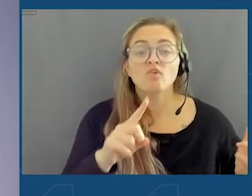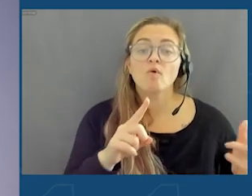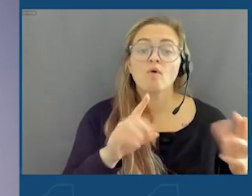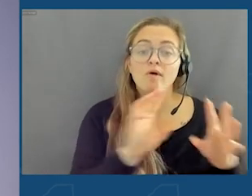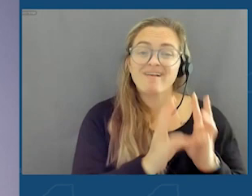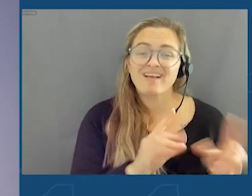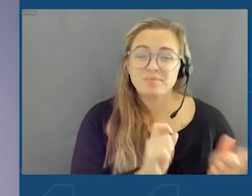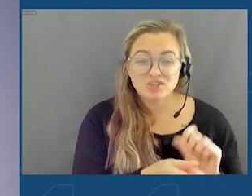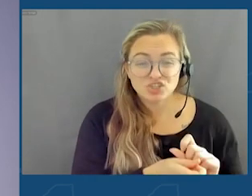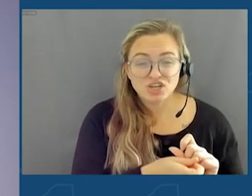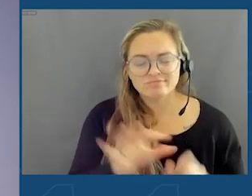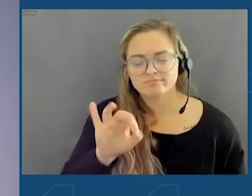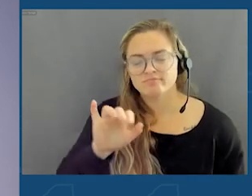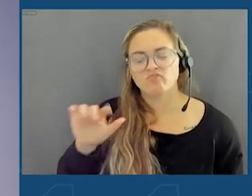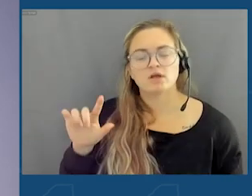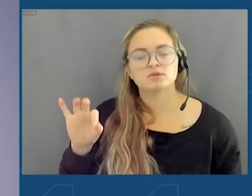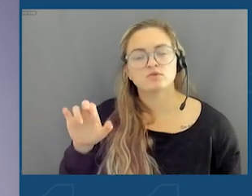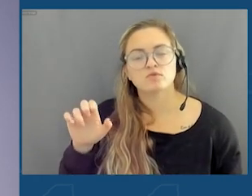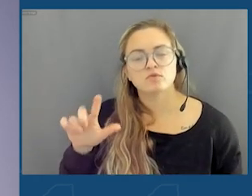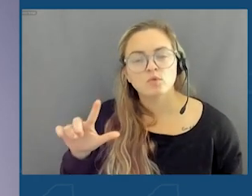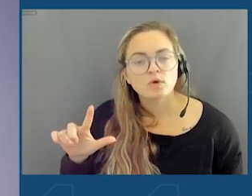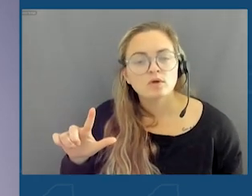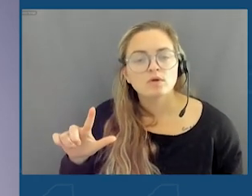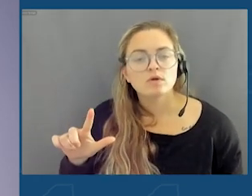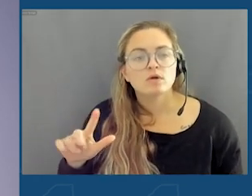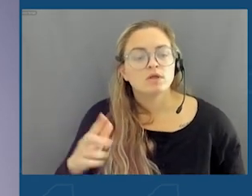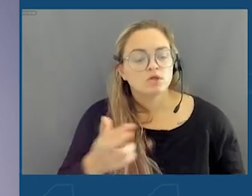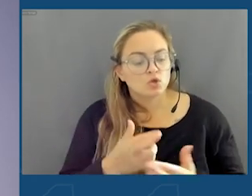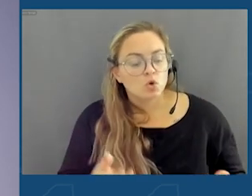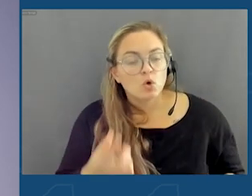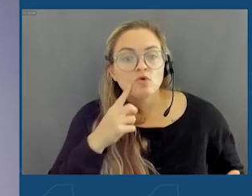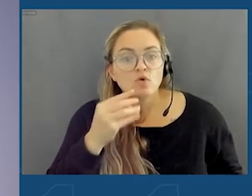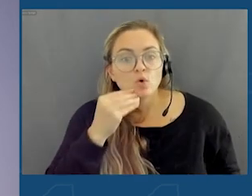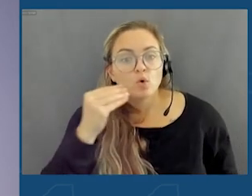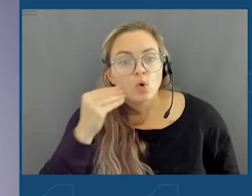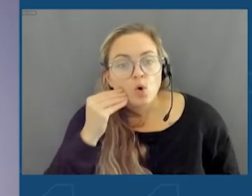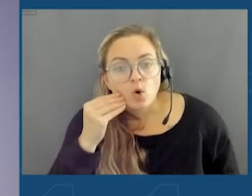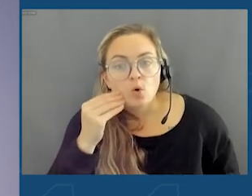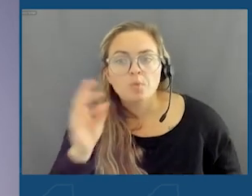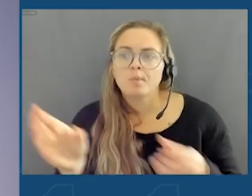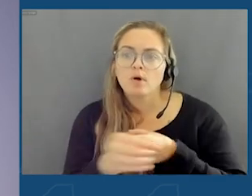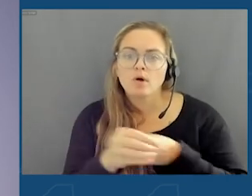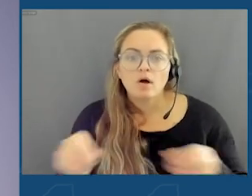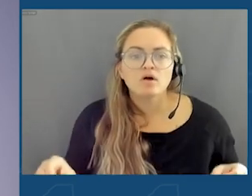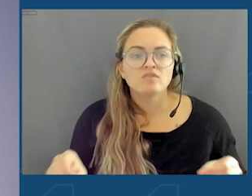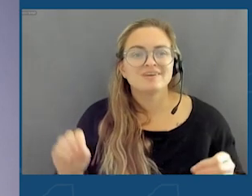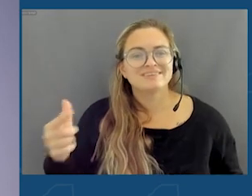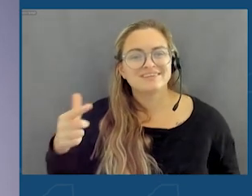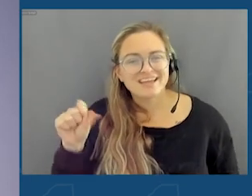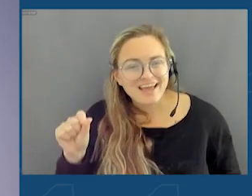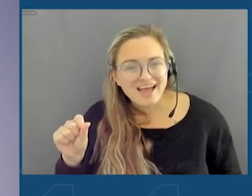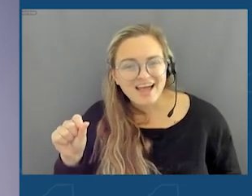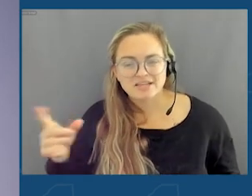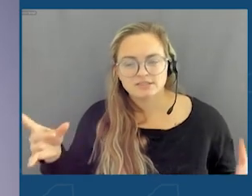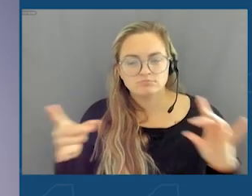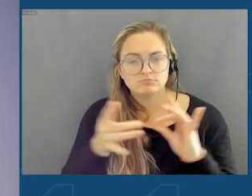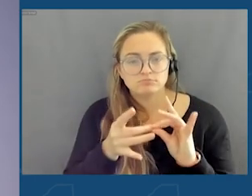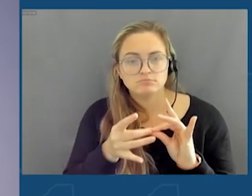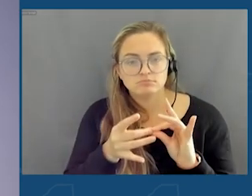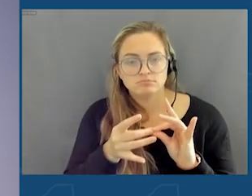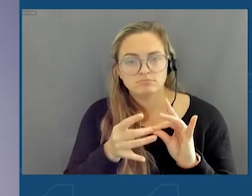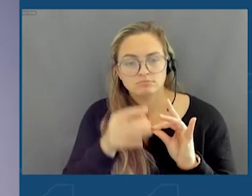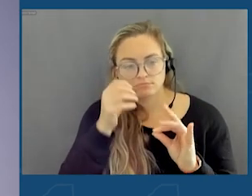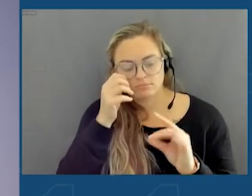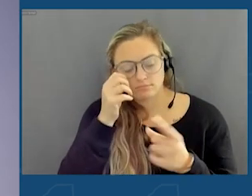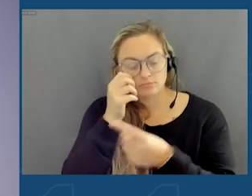fossil fuels. The source of climate change in our homes and offices is gas hookups. Those